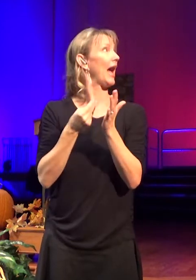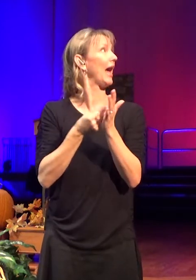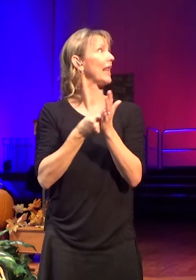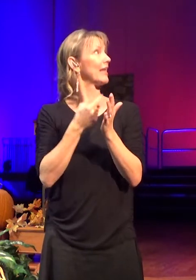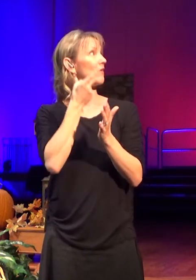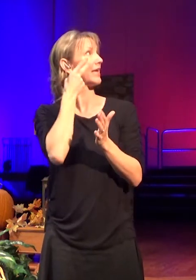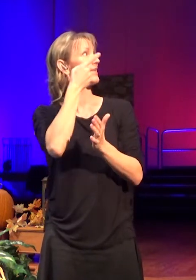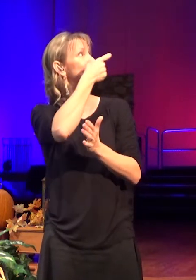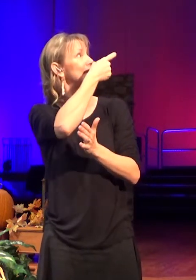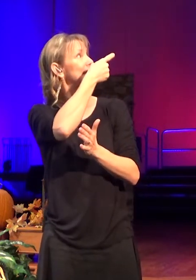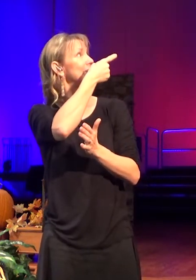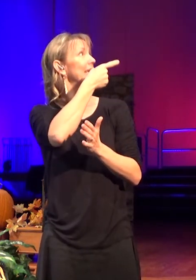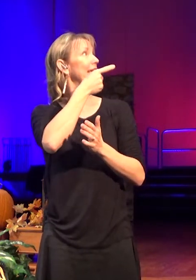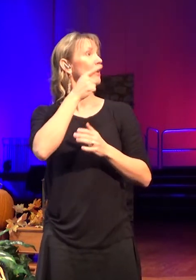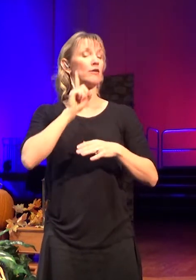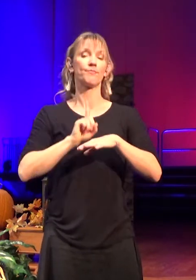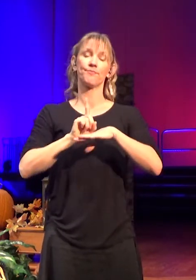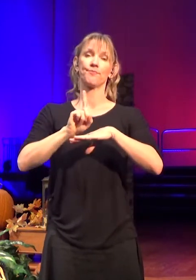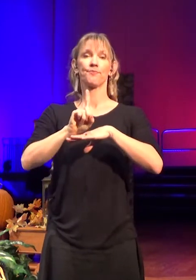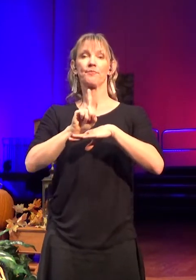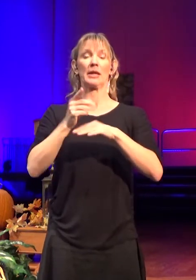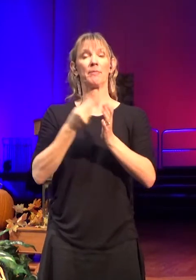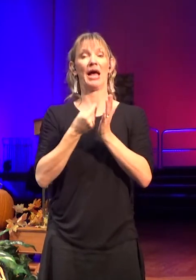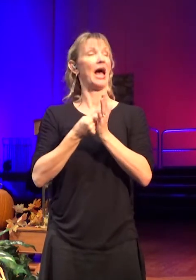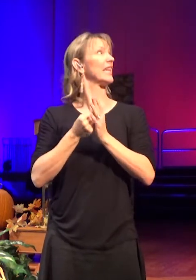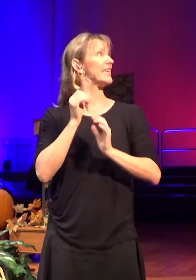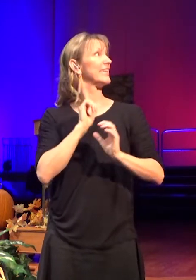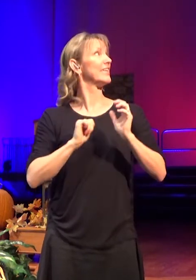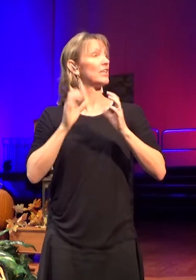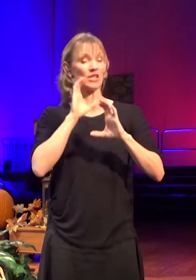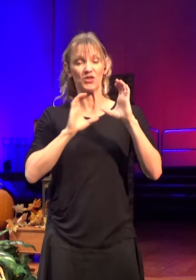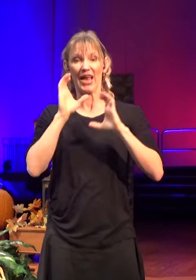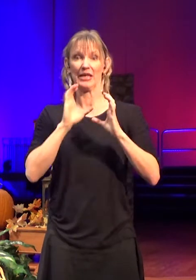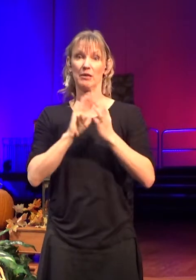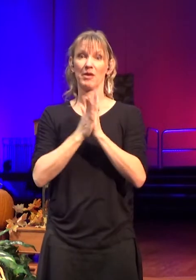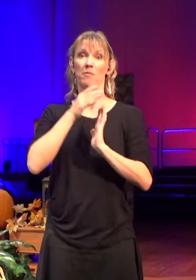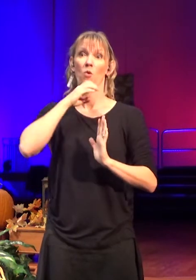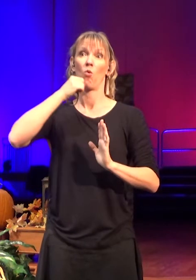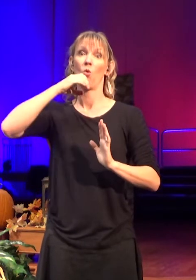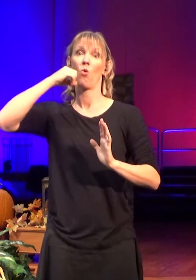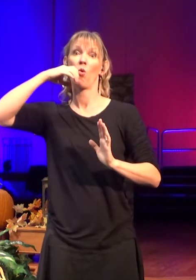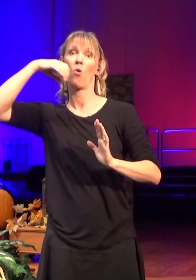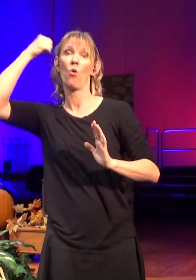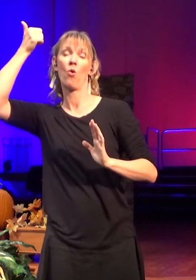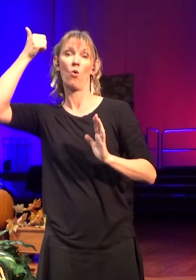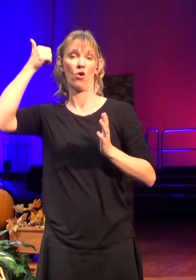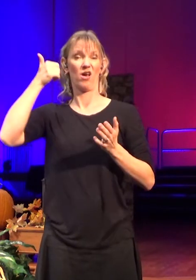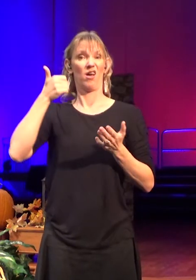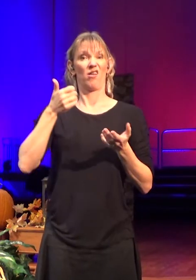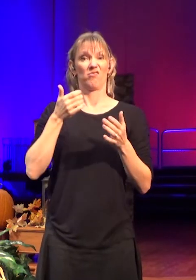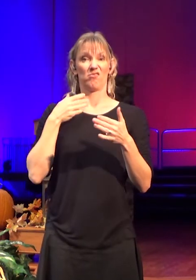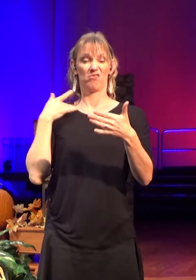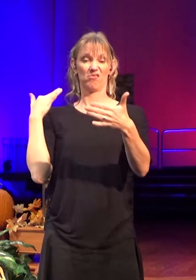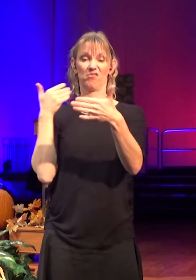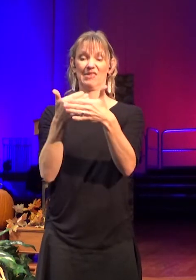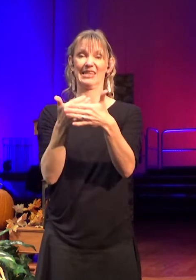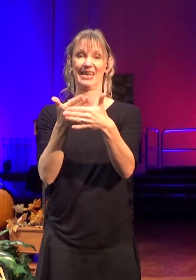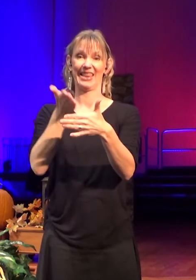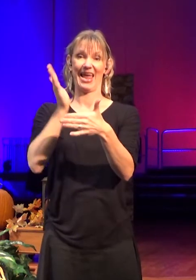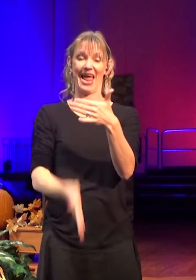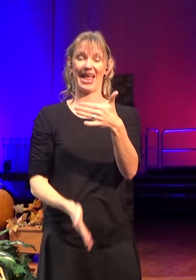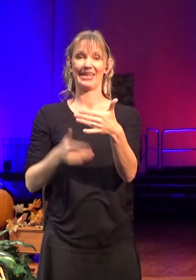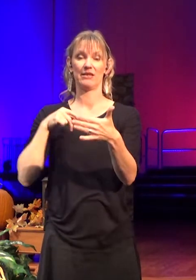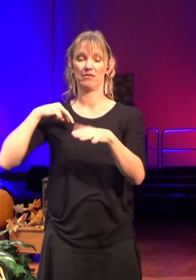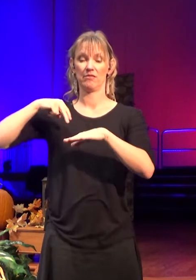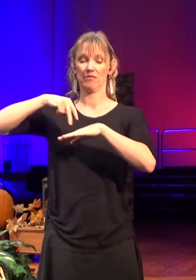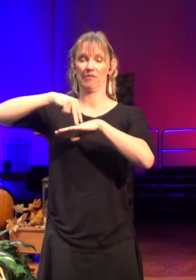money. Here he is. He moves along a little bit more, chasing. He gets older and older and older, and before you know